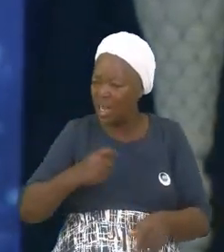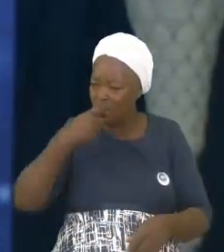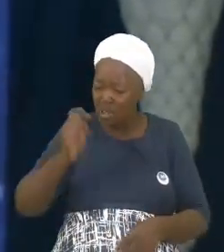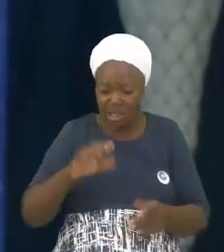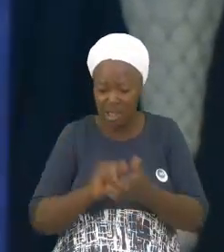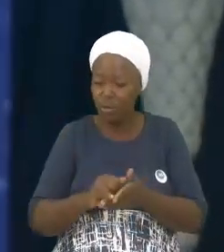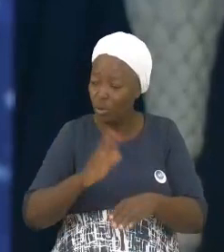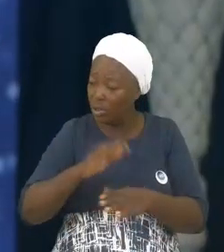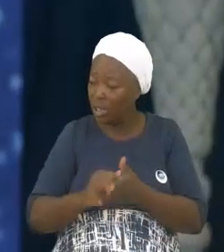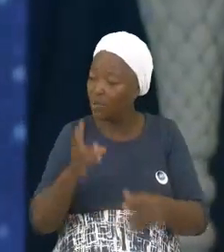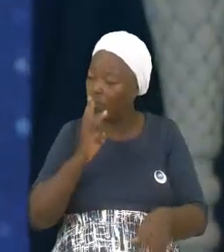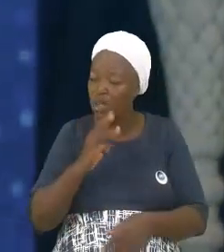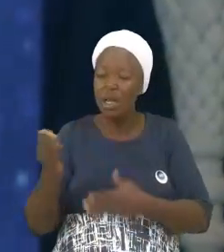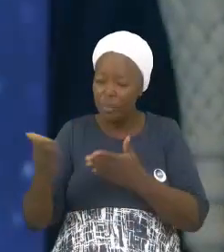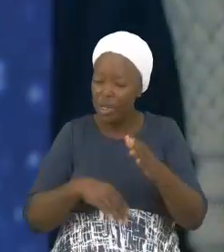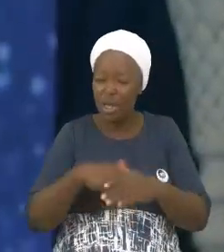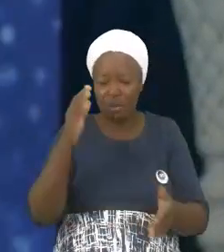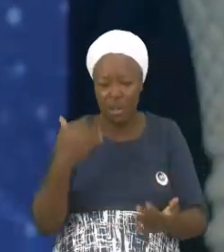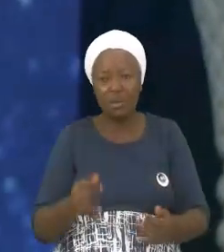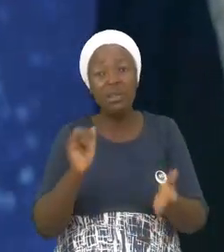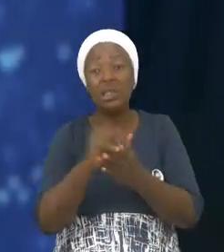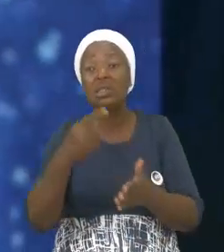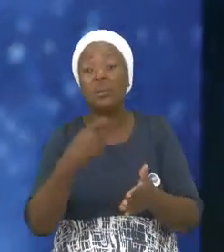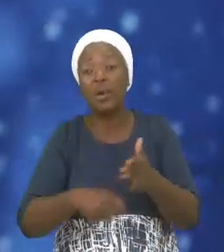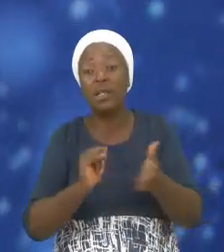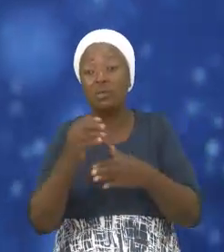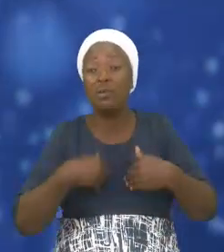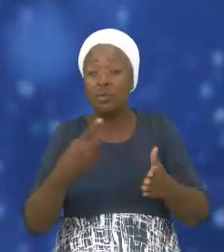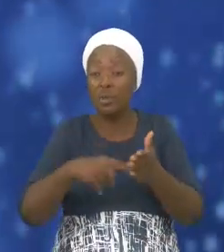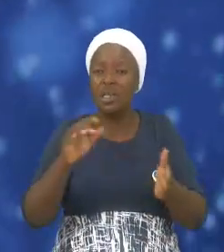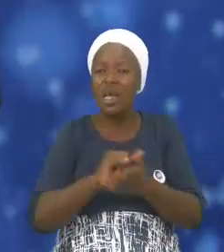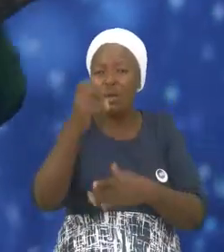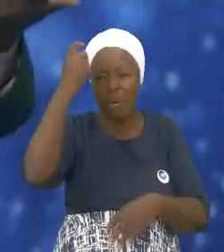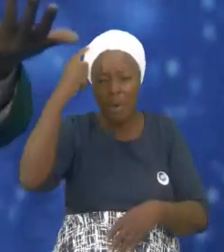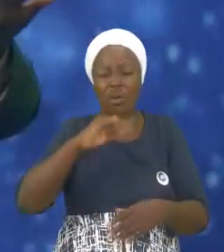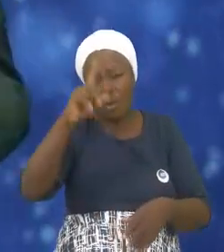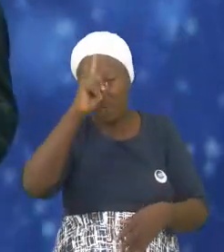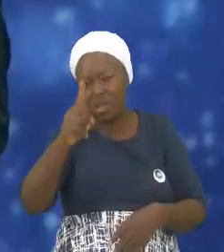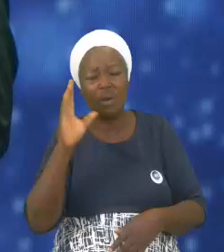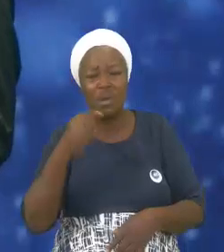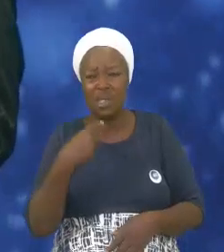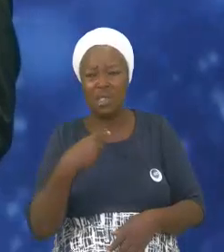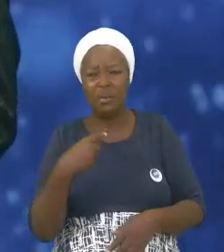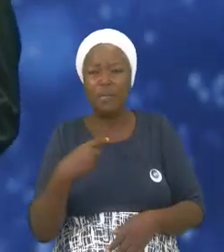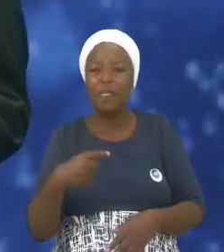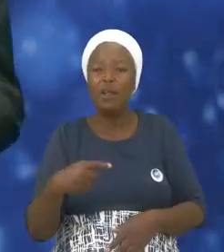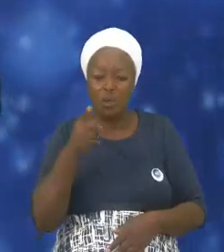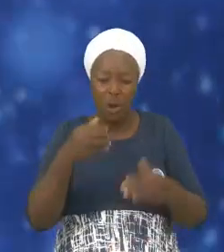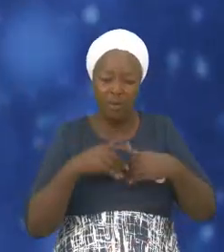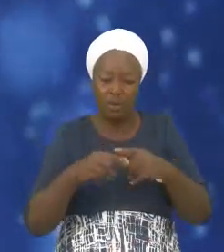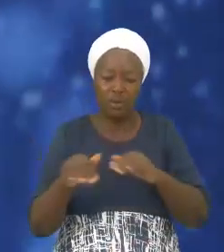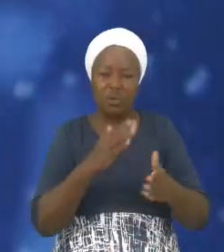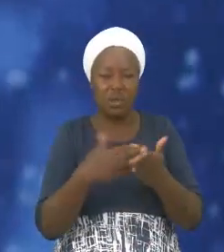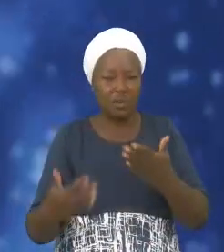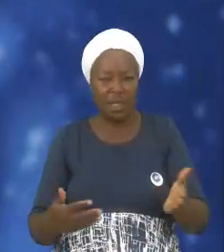out now. And that's the price you pay, that your mind, your intelligence will say, we have to do something. It